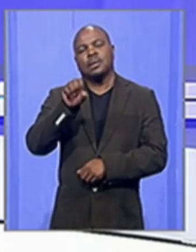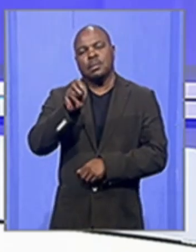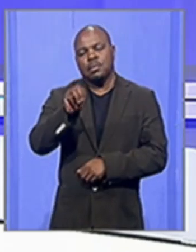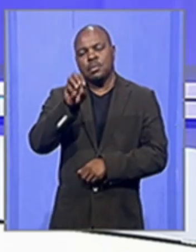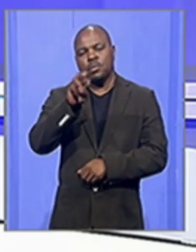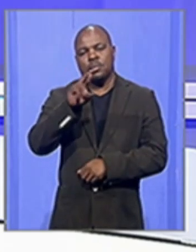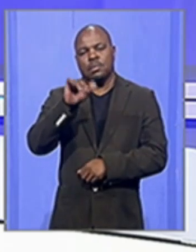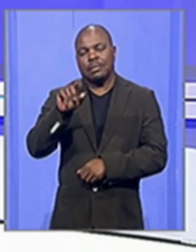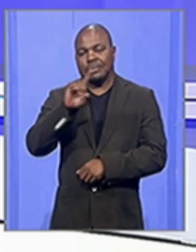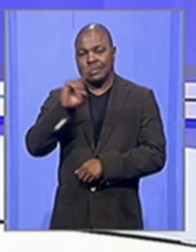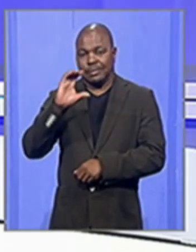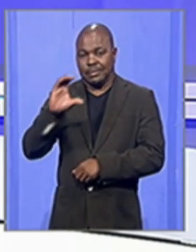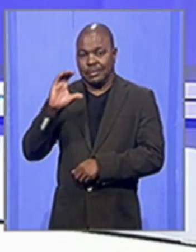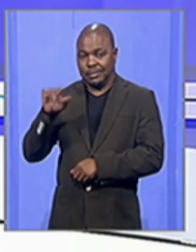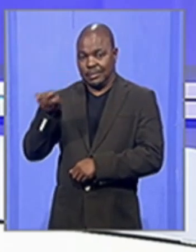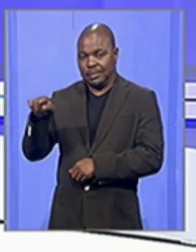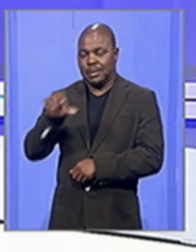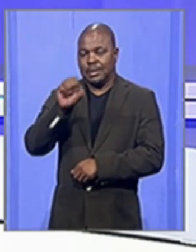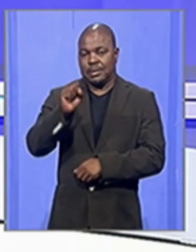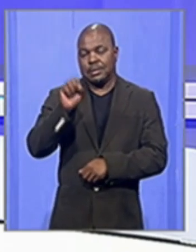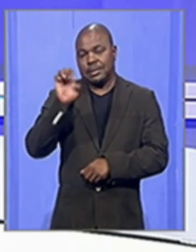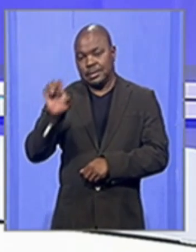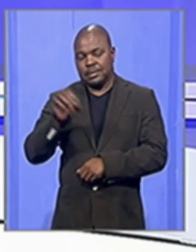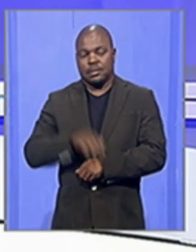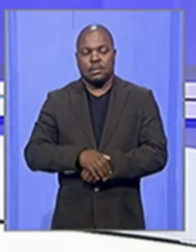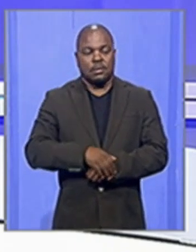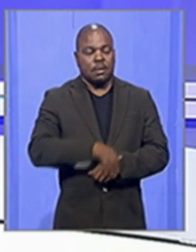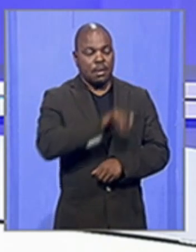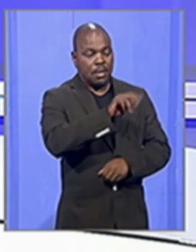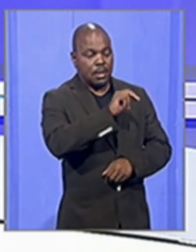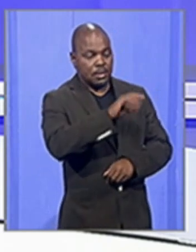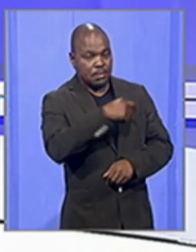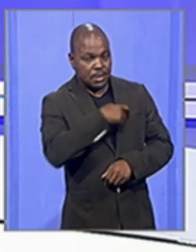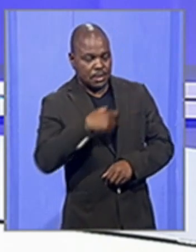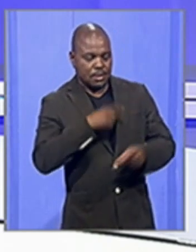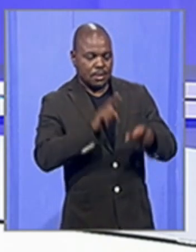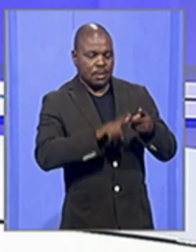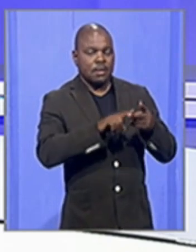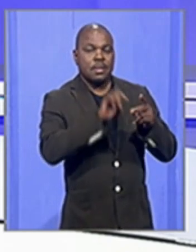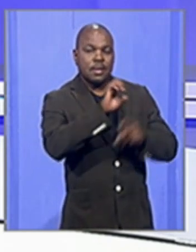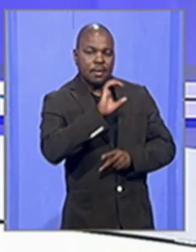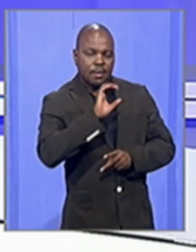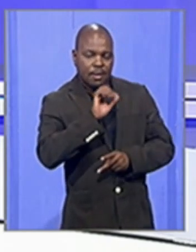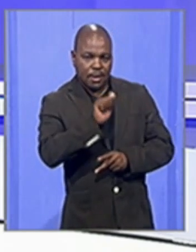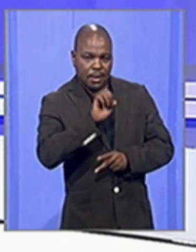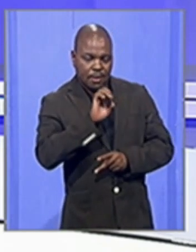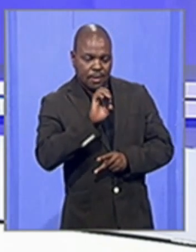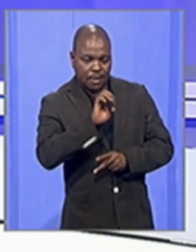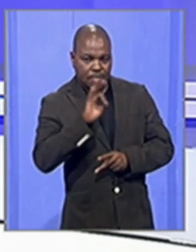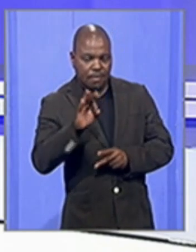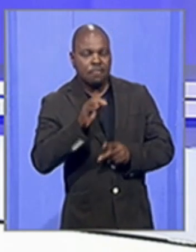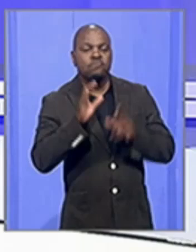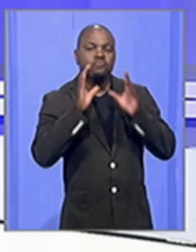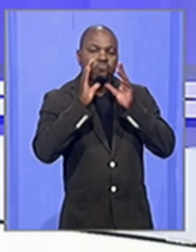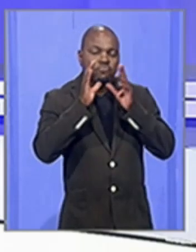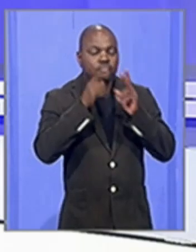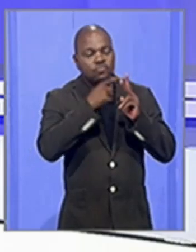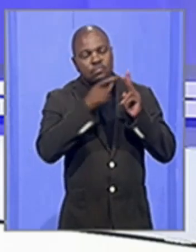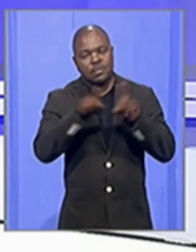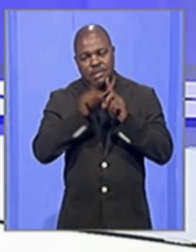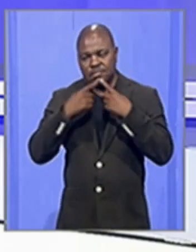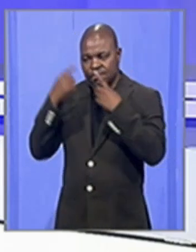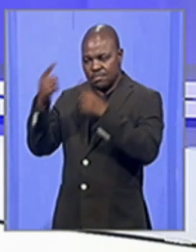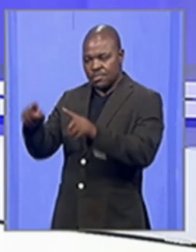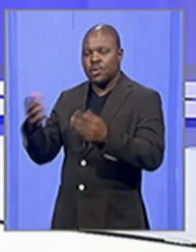Christian Church. Mopresidente wa ANC Cyril Ramaphosa le moeteledipele wa EFF Julius Malema ba tsene tirelo modimo eno